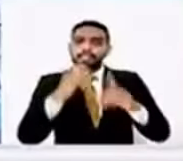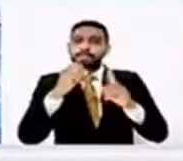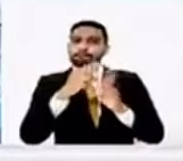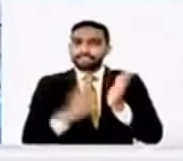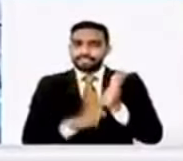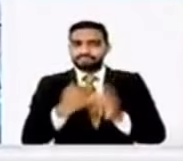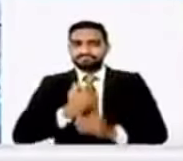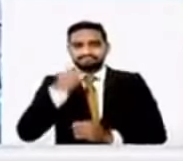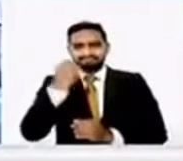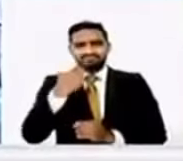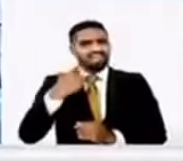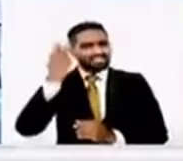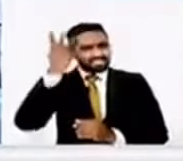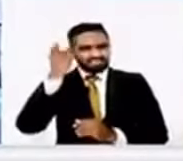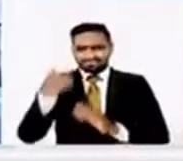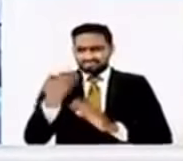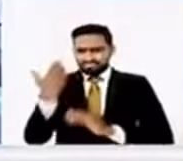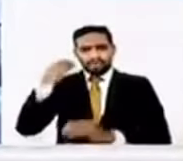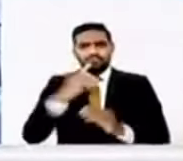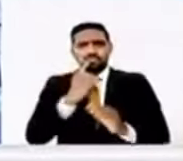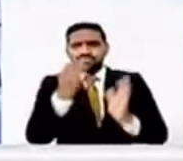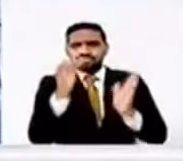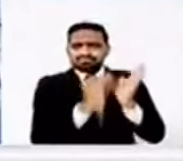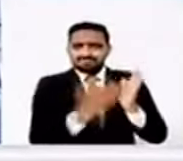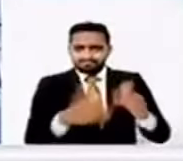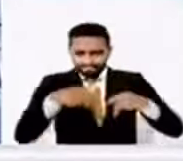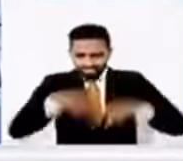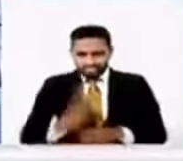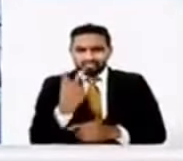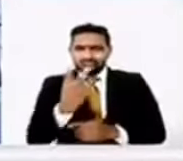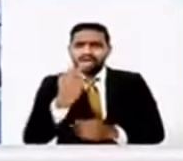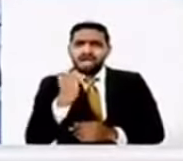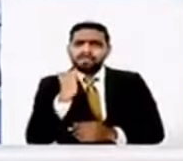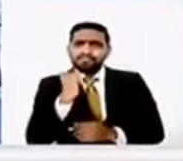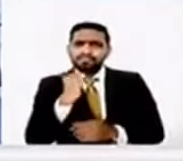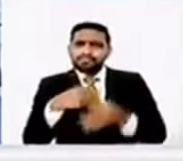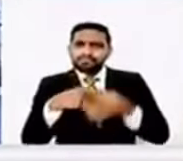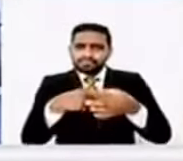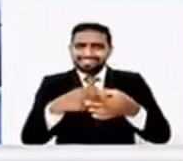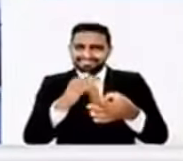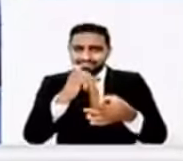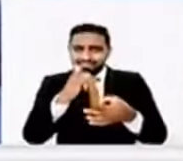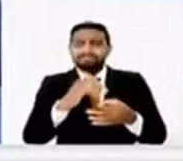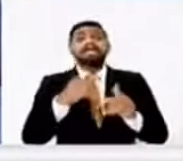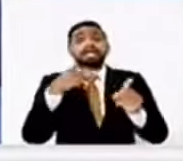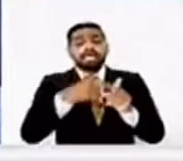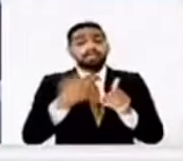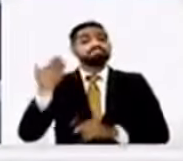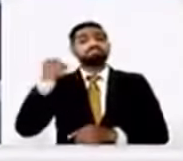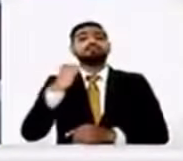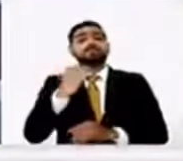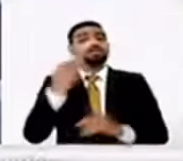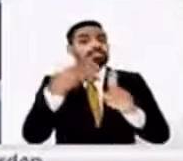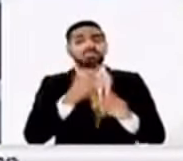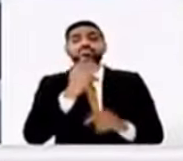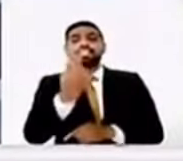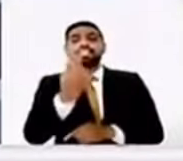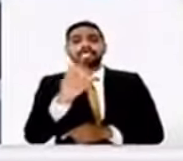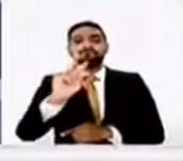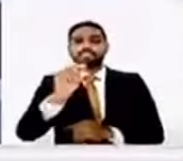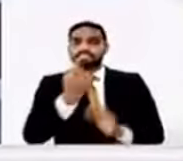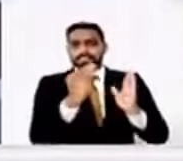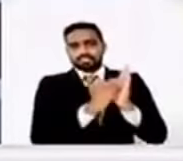Parliament? That was the budget for 2020. Well, basically, according to our parliamentary correspondence, that's to keep in with the provisions of the